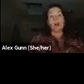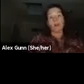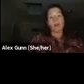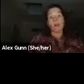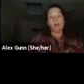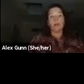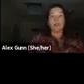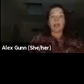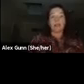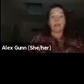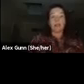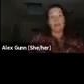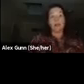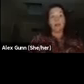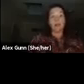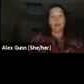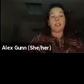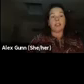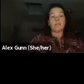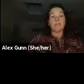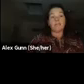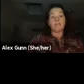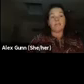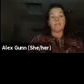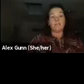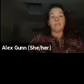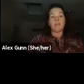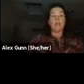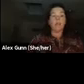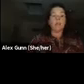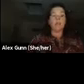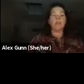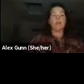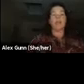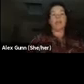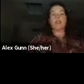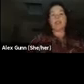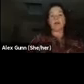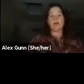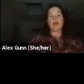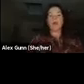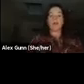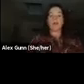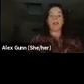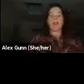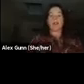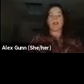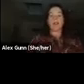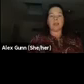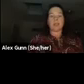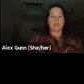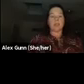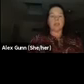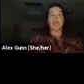at odds with data and with normativity. And I want to spend a few moments today talking about one of these strategies